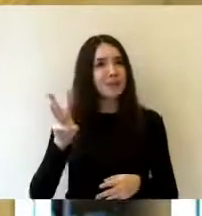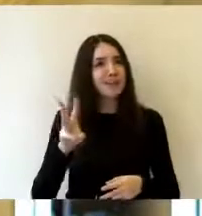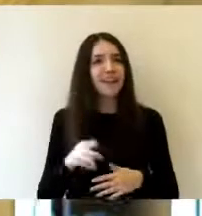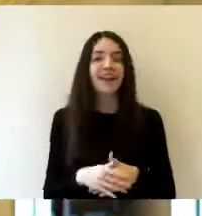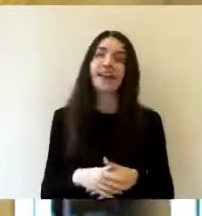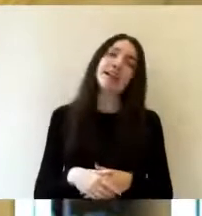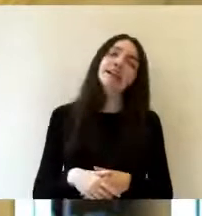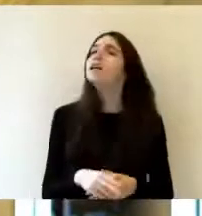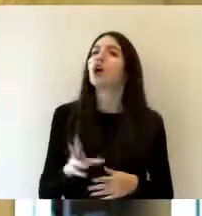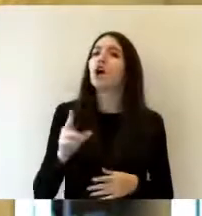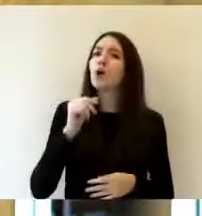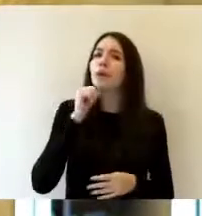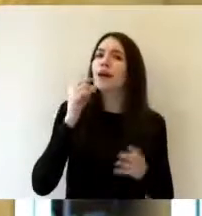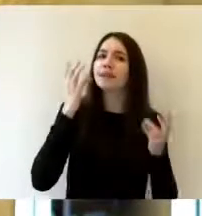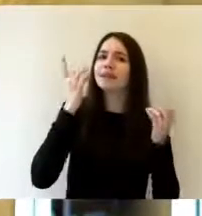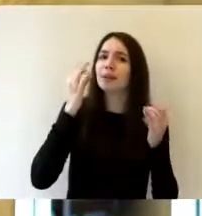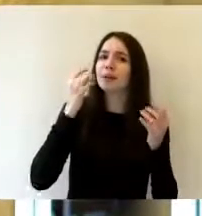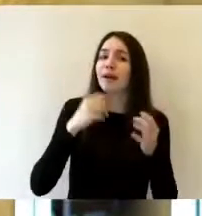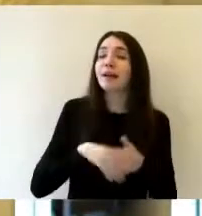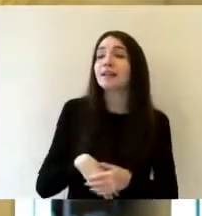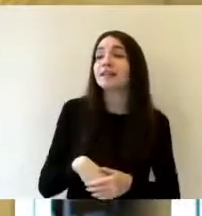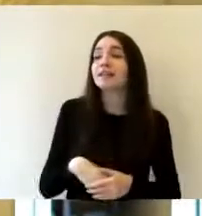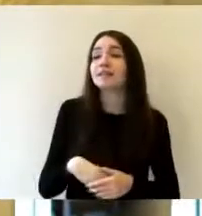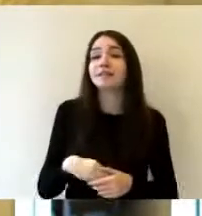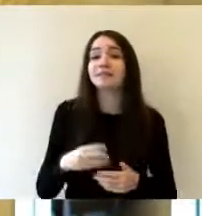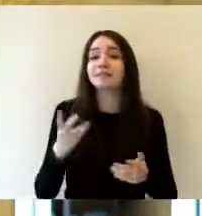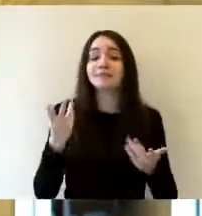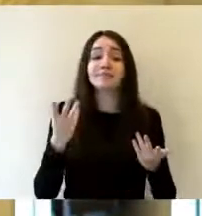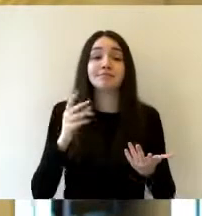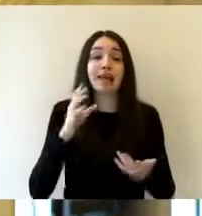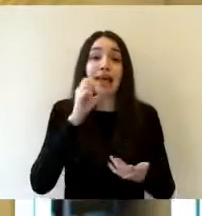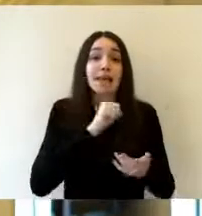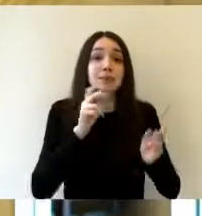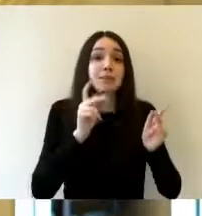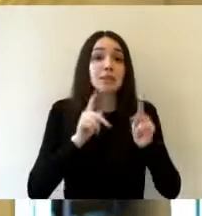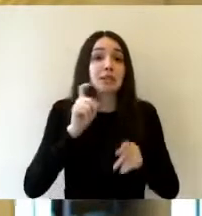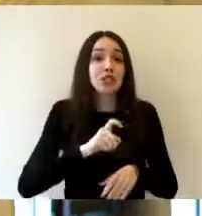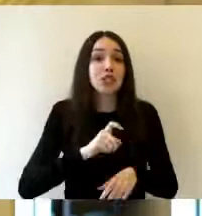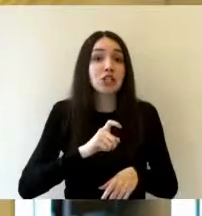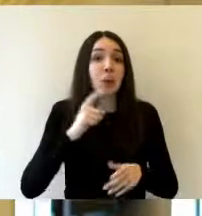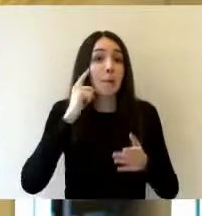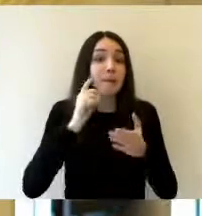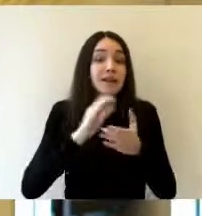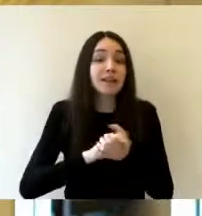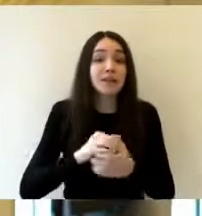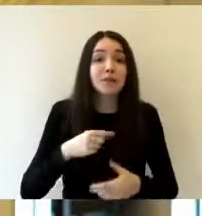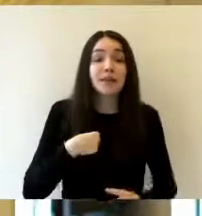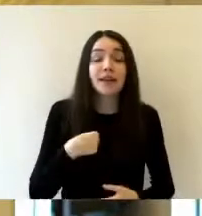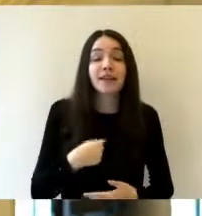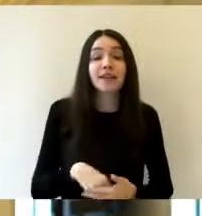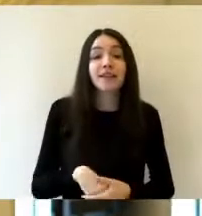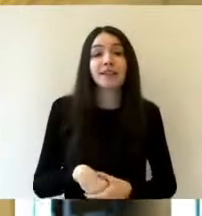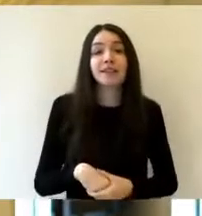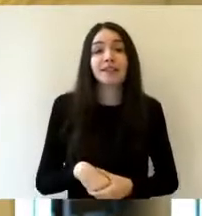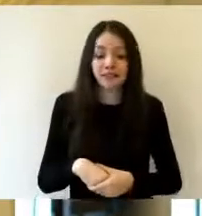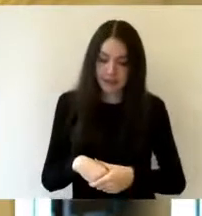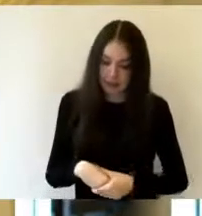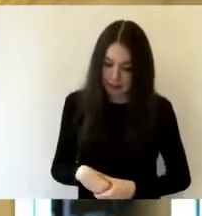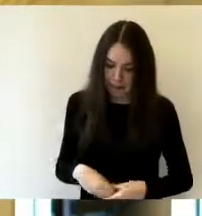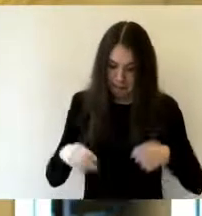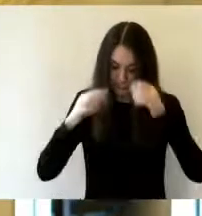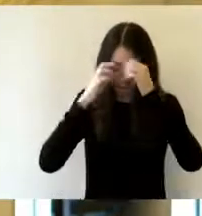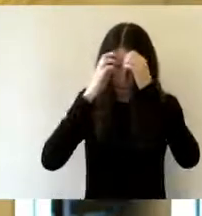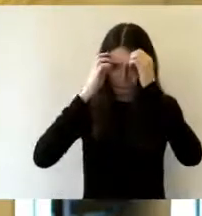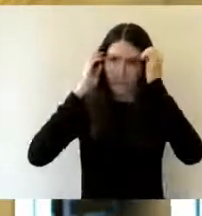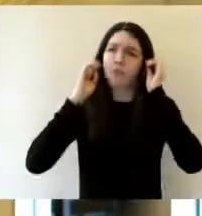guess people kind of just have to take my word for where it came from. No, I think I've got like maybe some photo. Actually, well, kind of. I